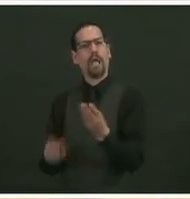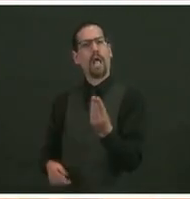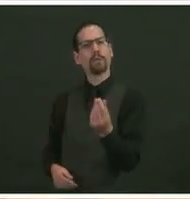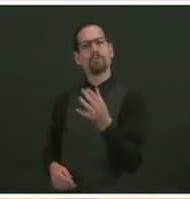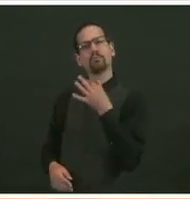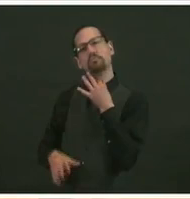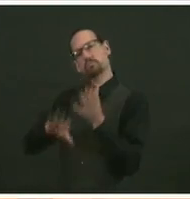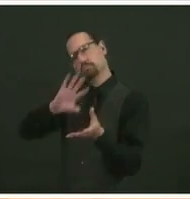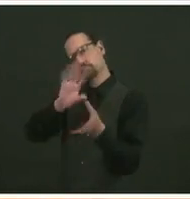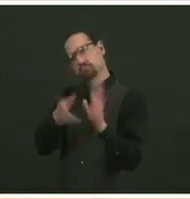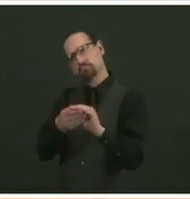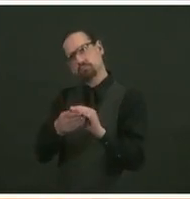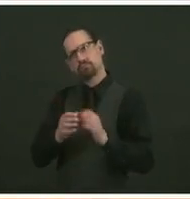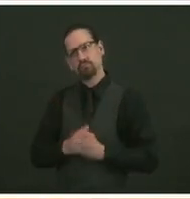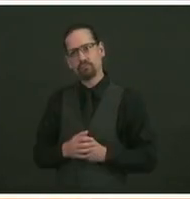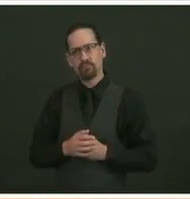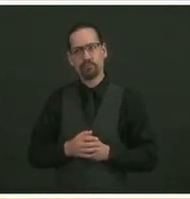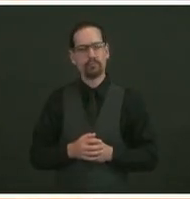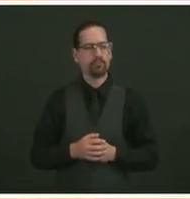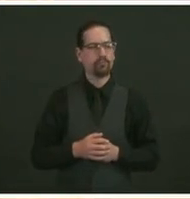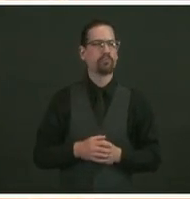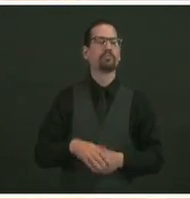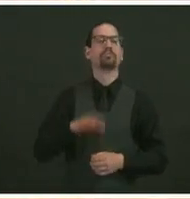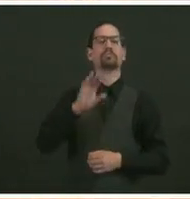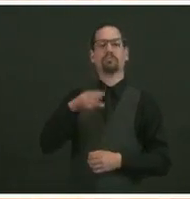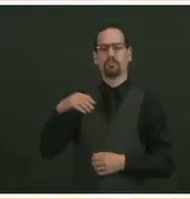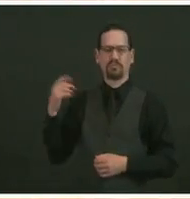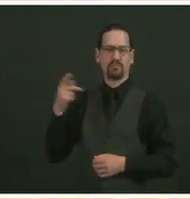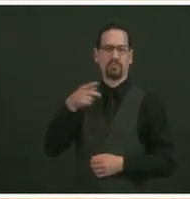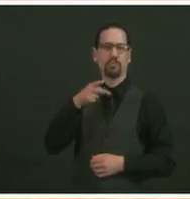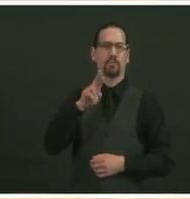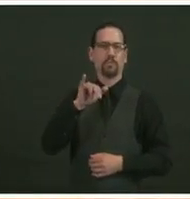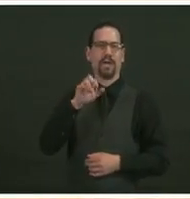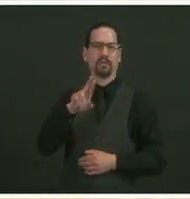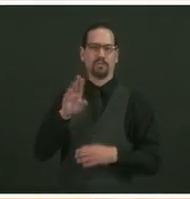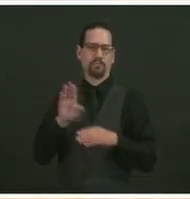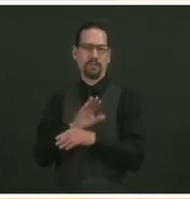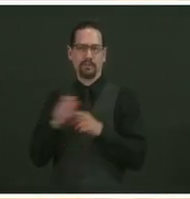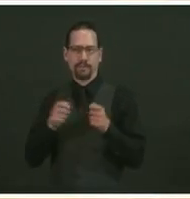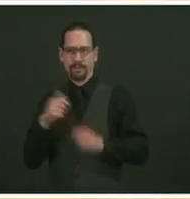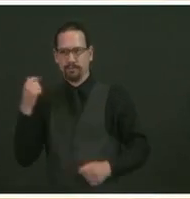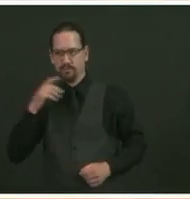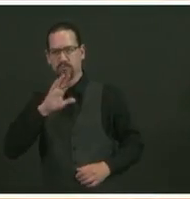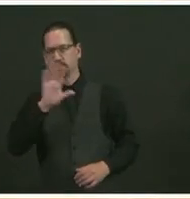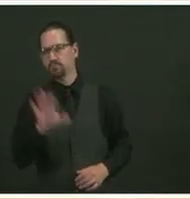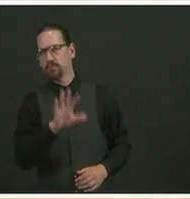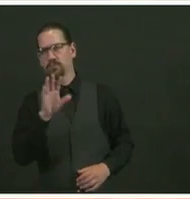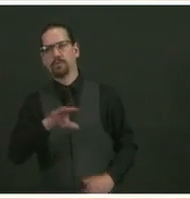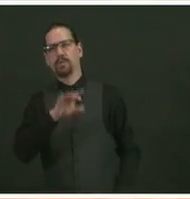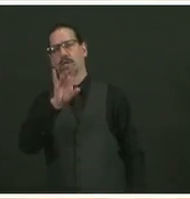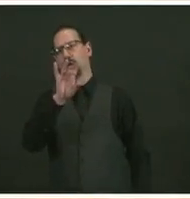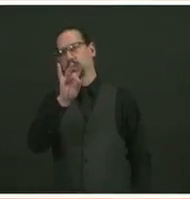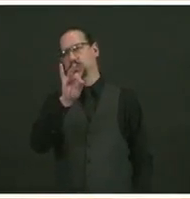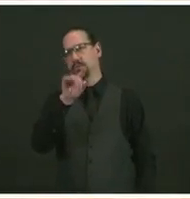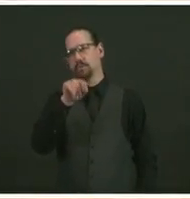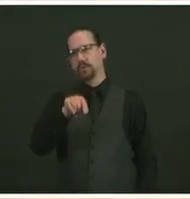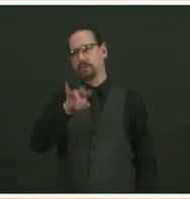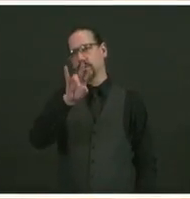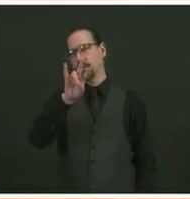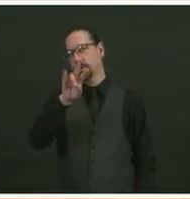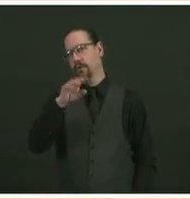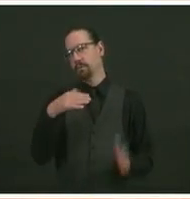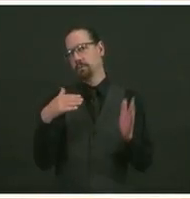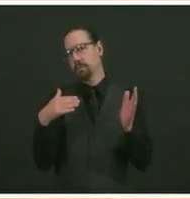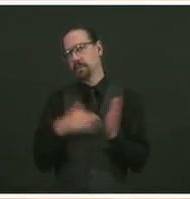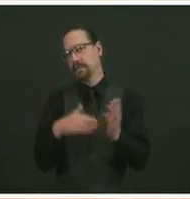We've spent, for the first month, we spent $8.7 million, and then we're budgeting up to $5 million for the